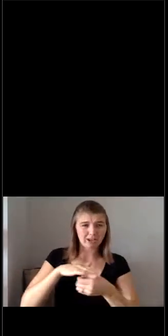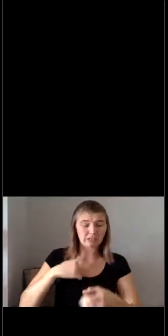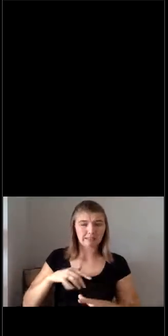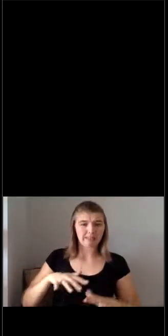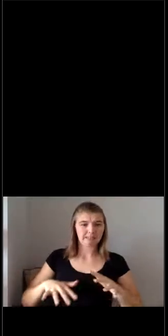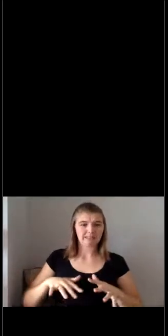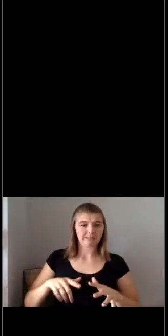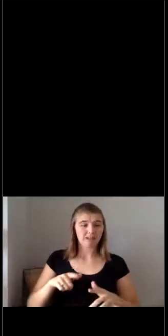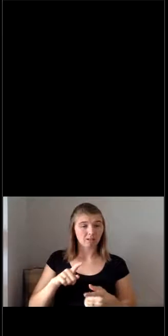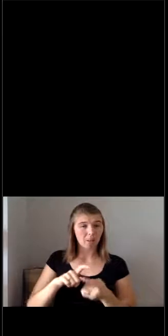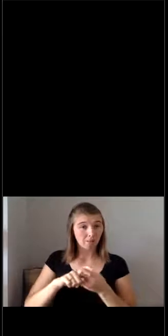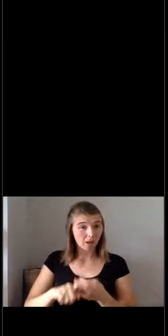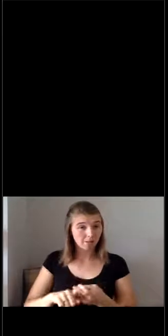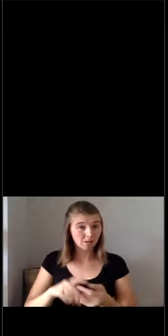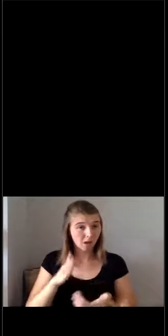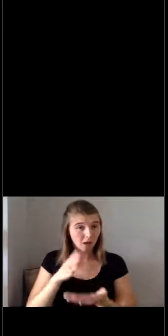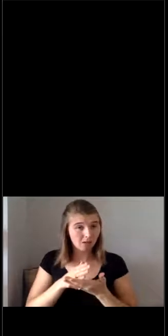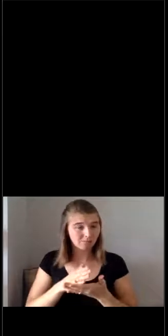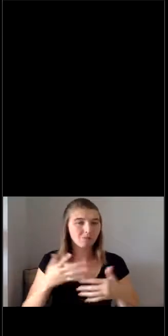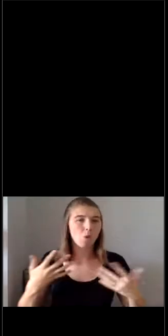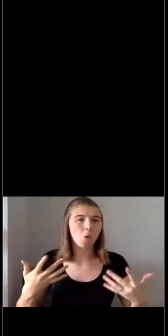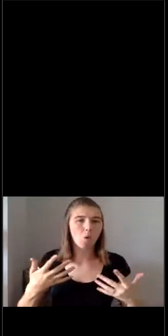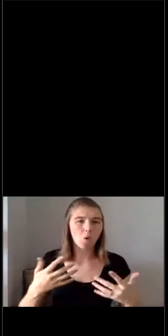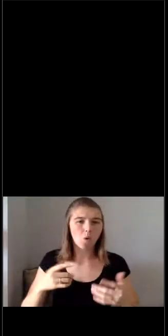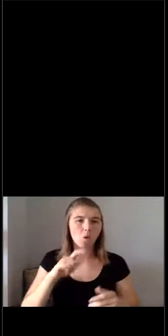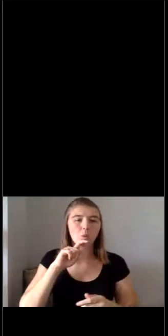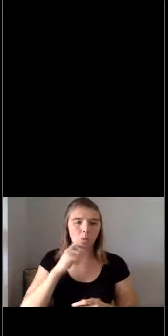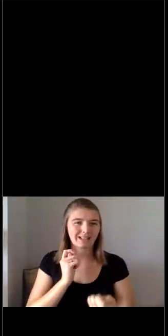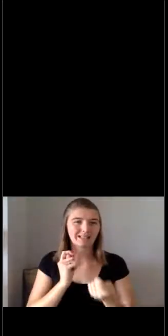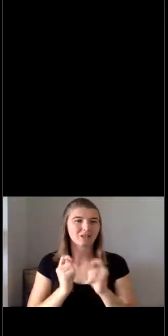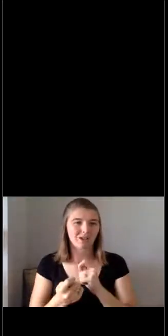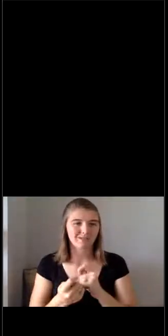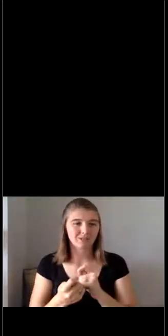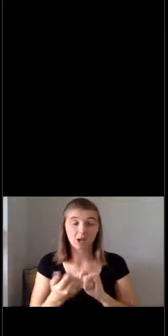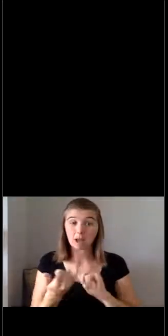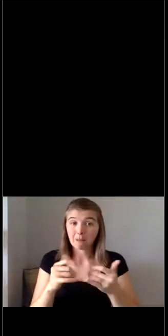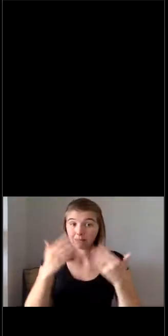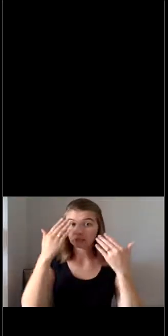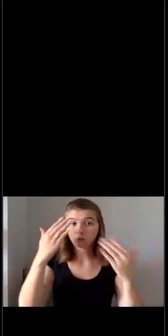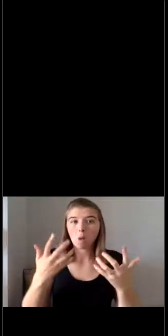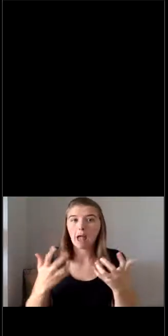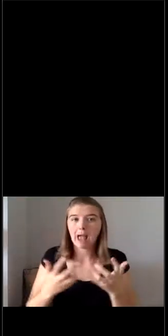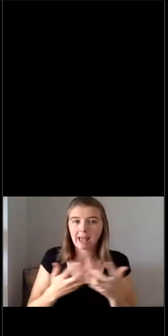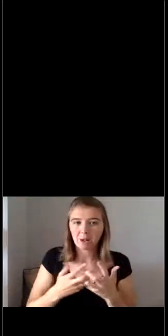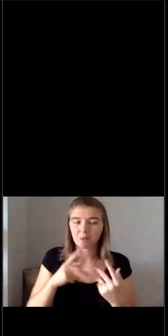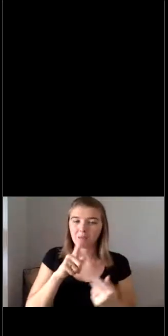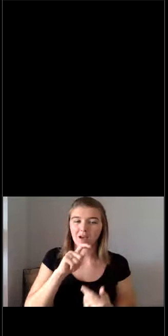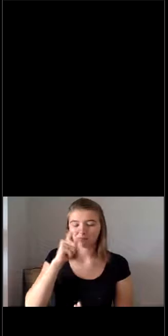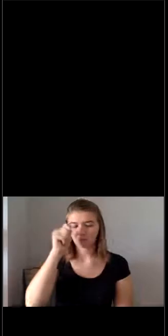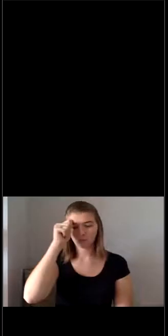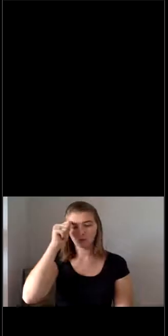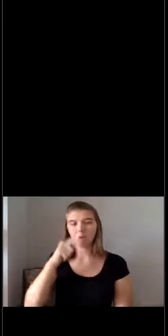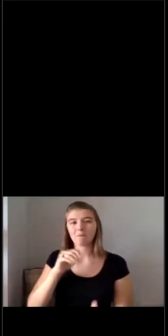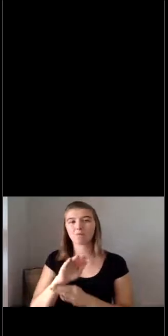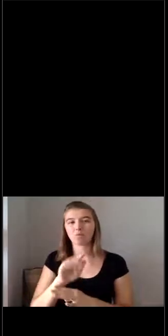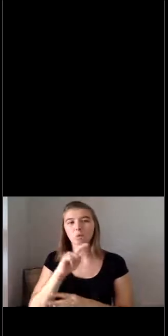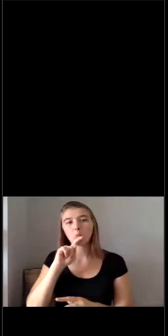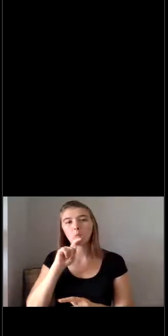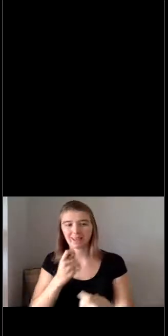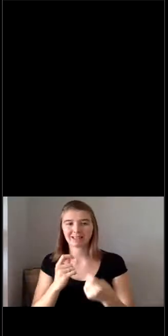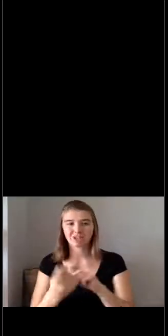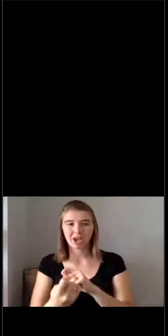Well, we might not know how it gets better, but we can at least acknowledge there is a chance that it might change. It gives us some light at the end of the tunnel.